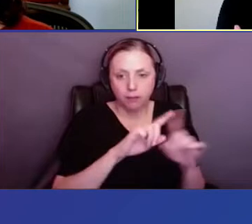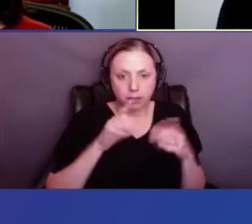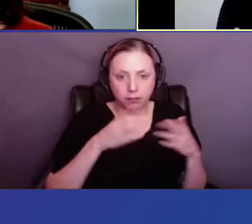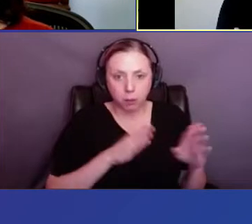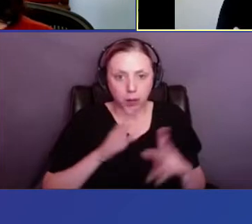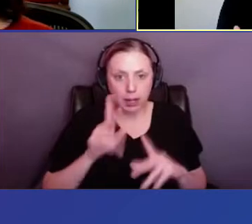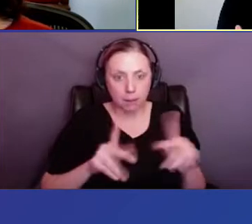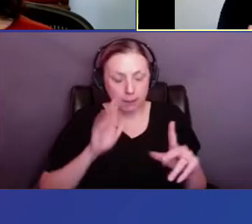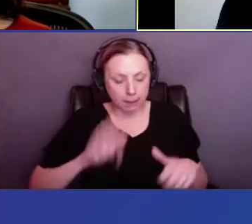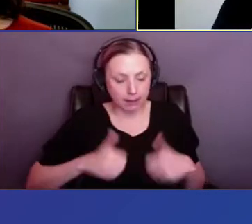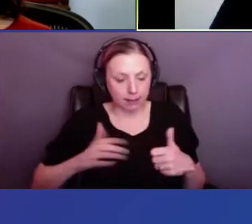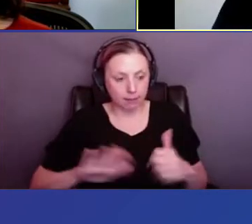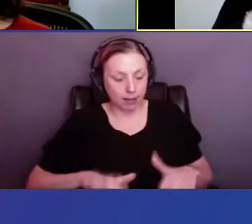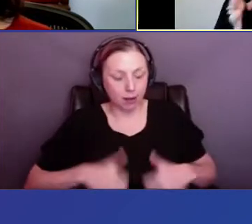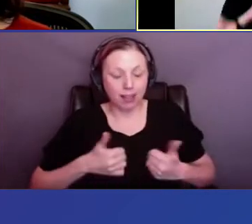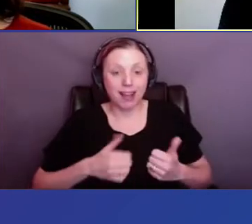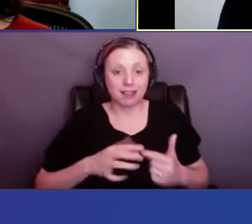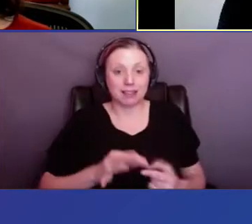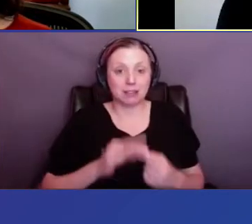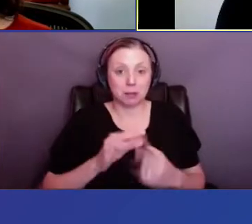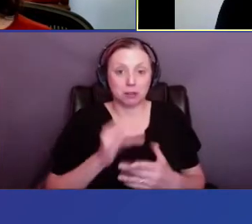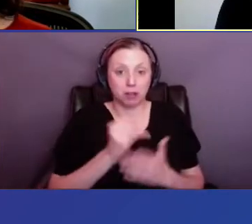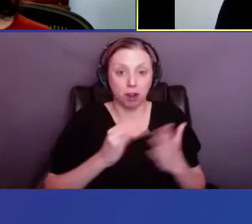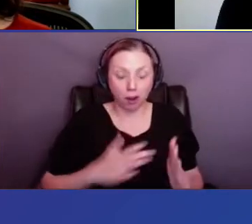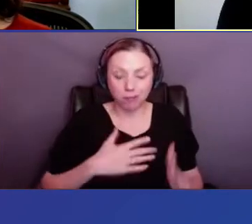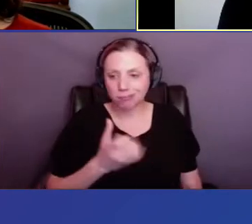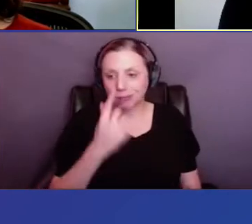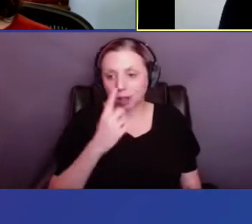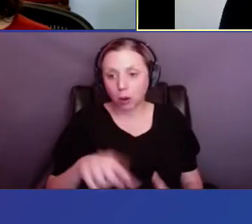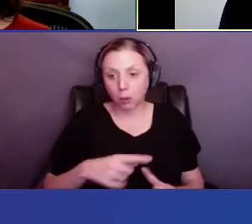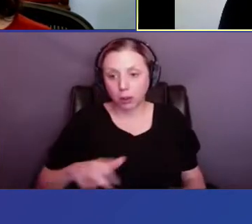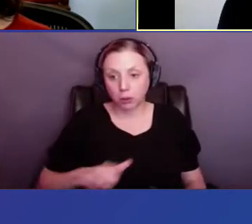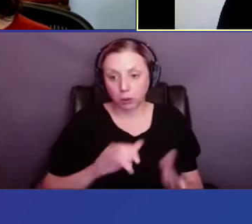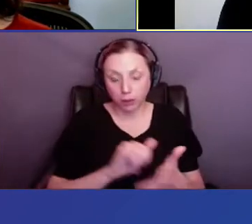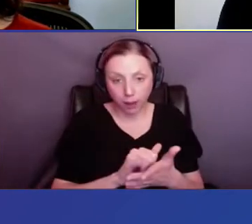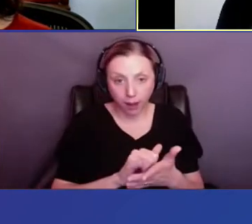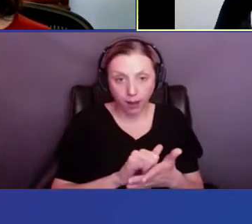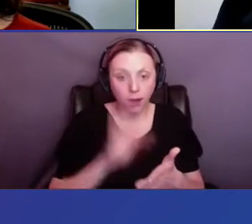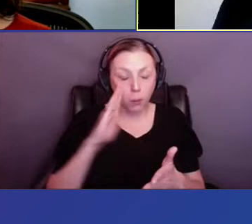lives, especially artists. But then once you do that, there's this